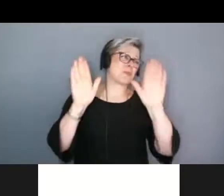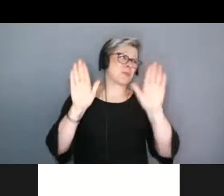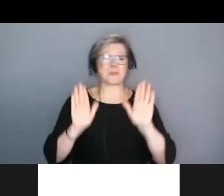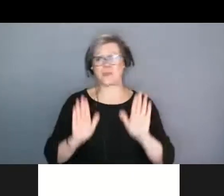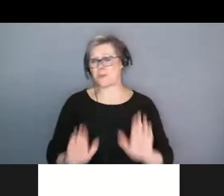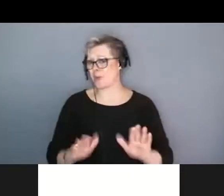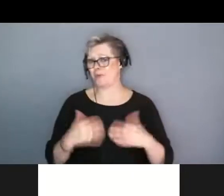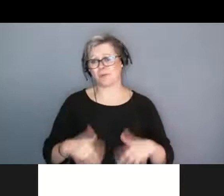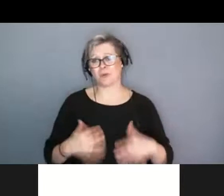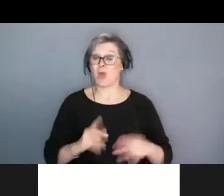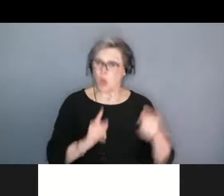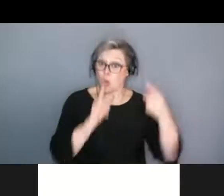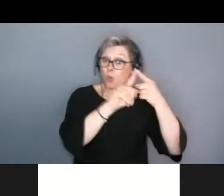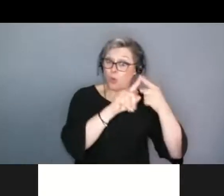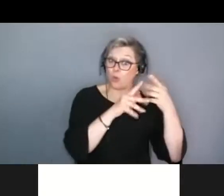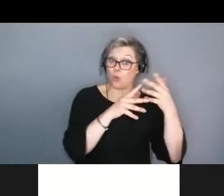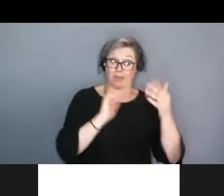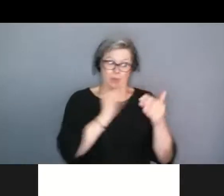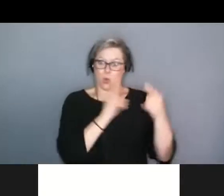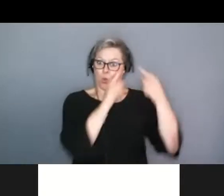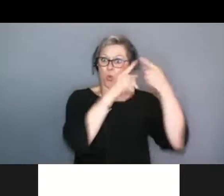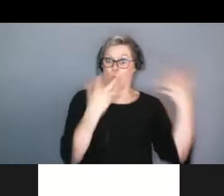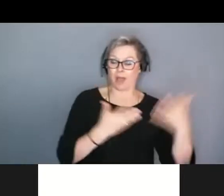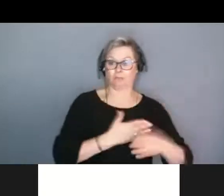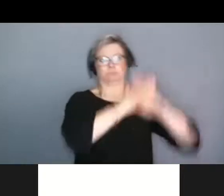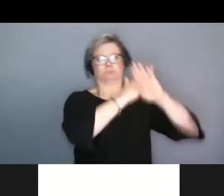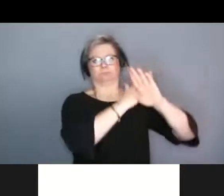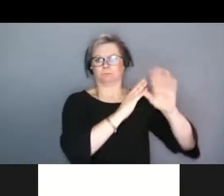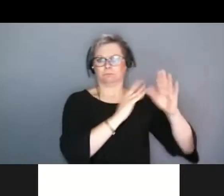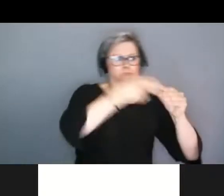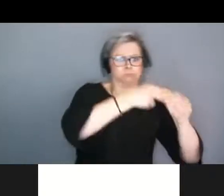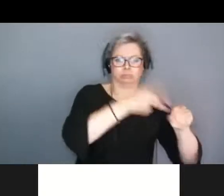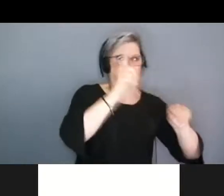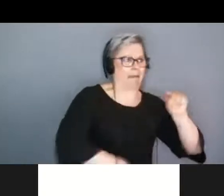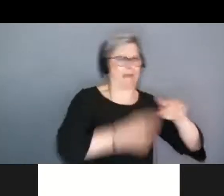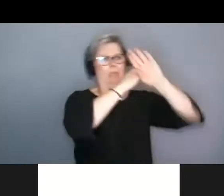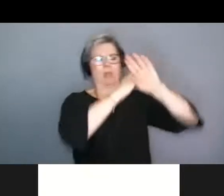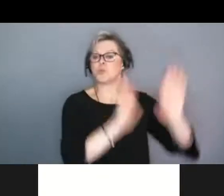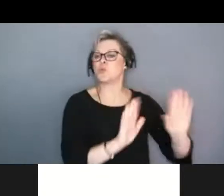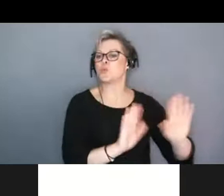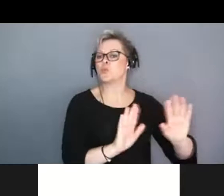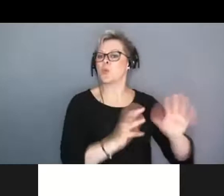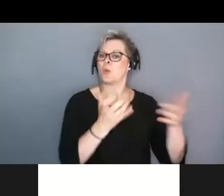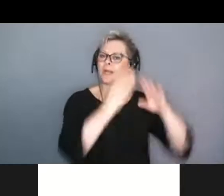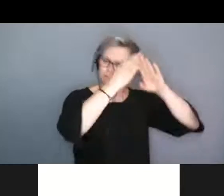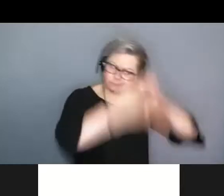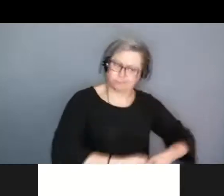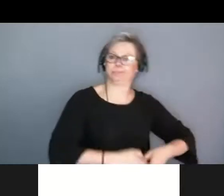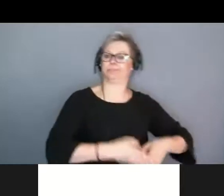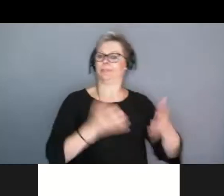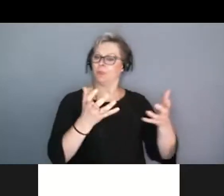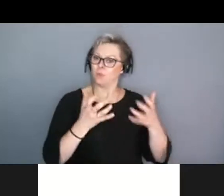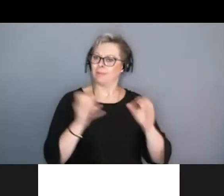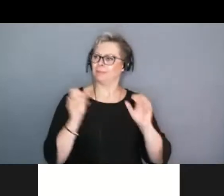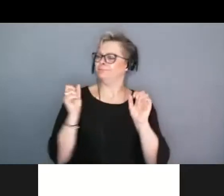one of our goals is not to have a barrier with participation. We want to reach people, and actually those people that